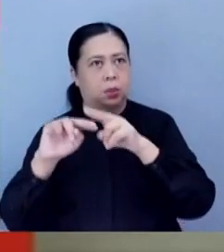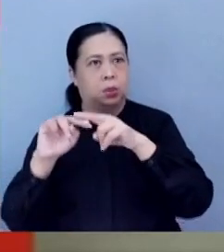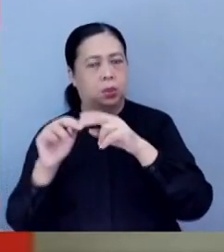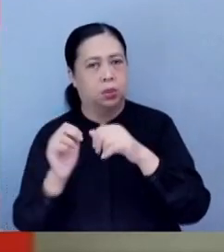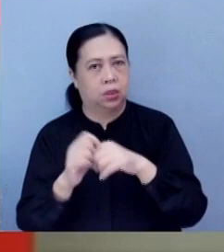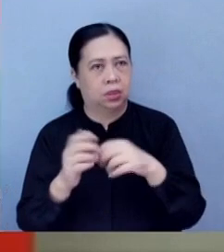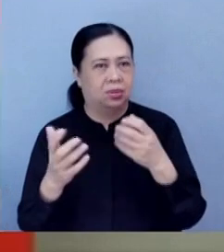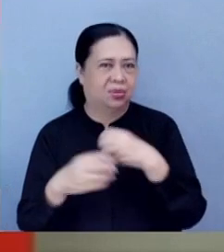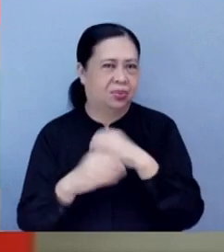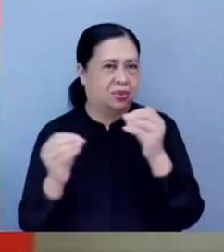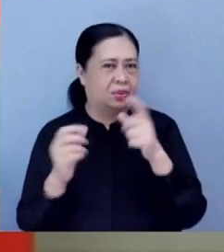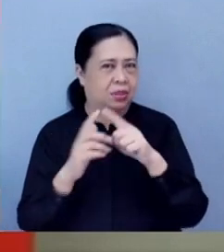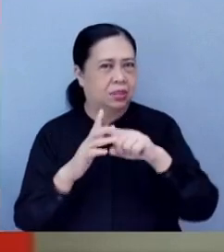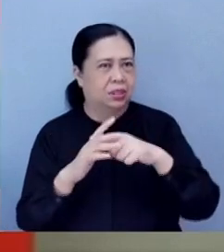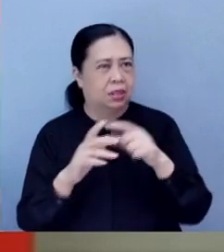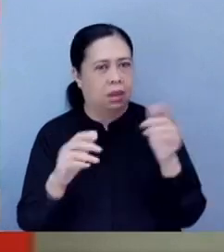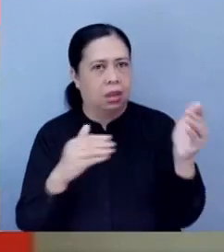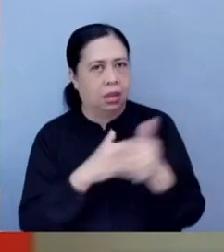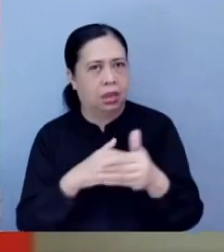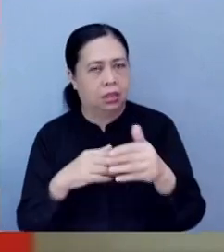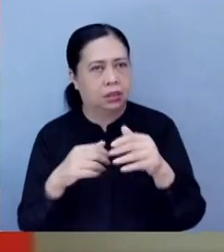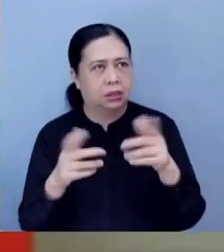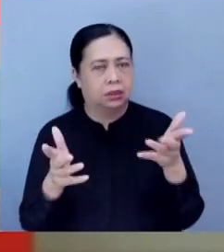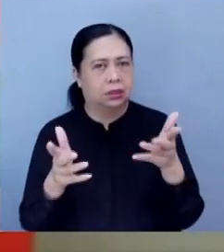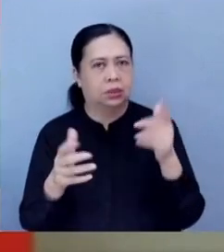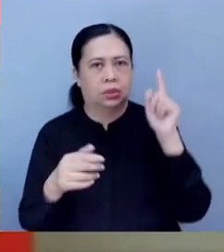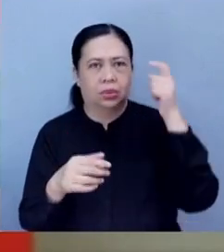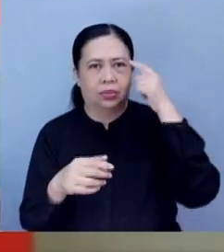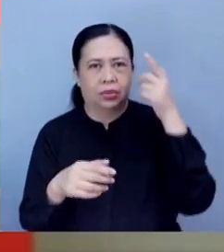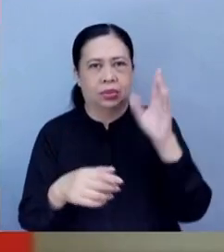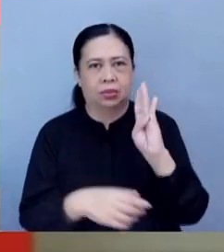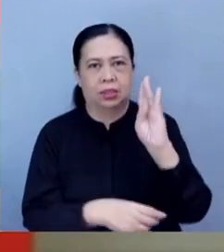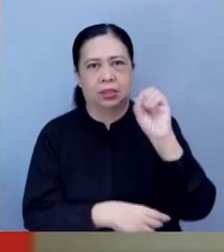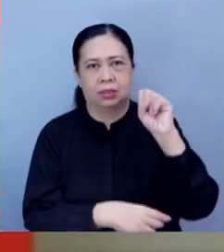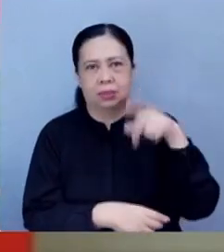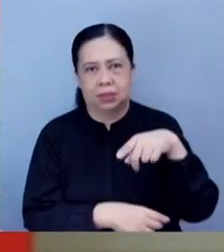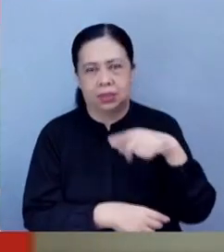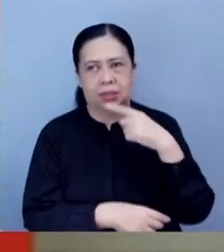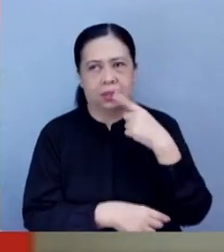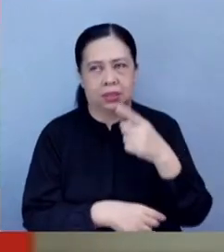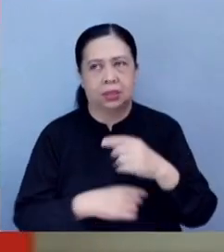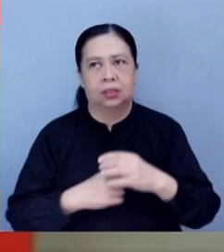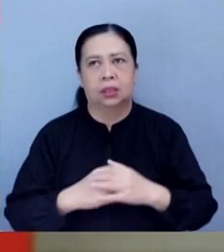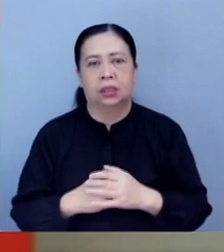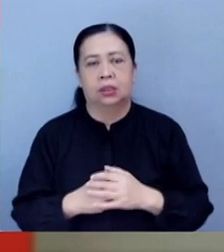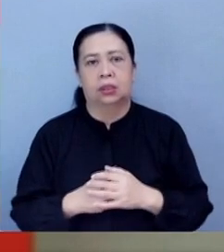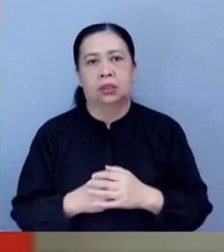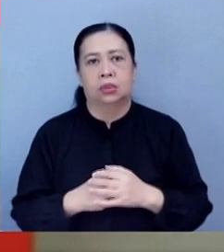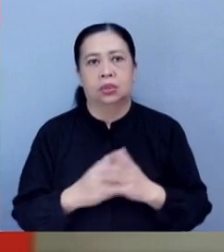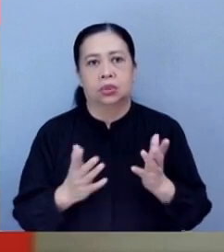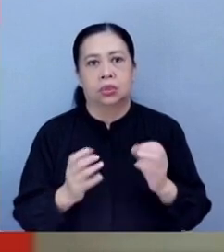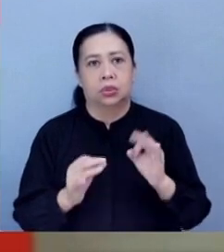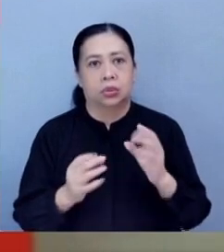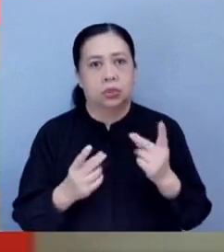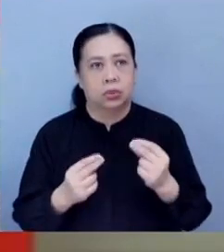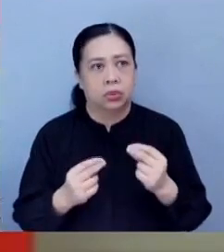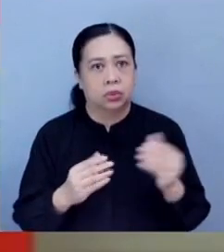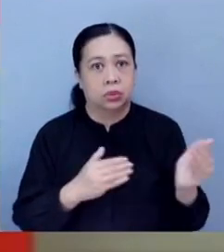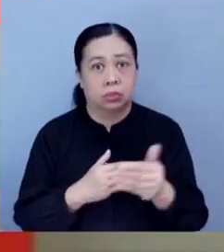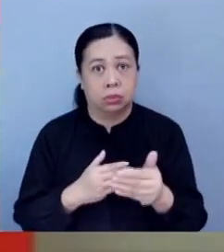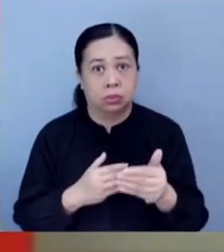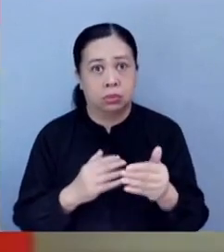if they pivot too early, and this is what the governor Eli is saying, that if you do that too early, I